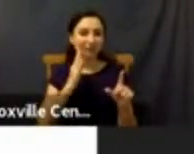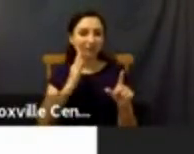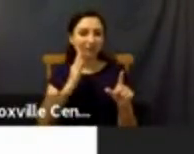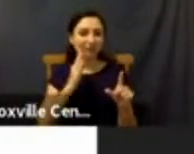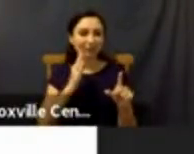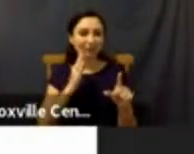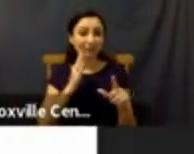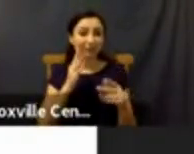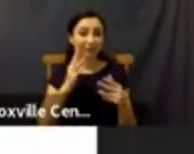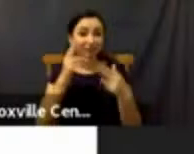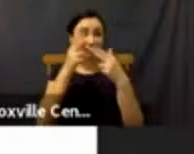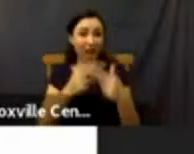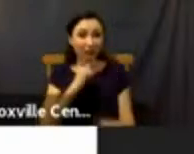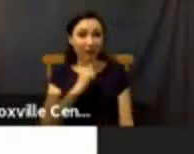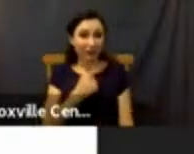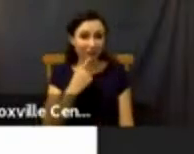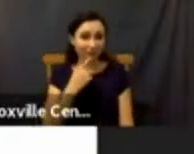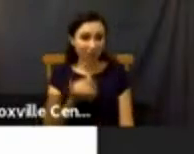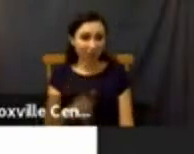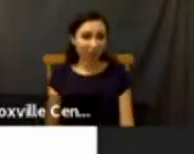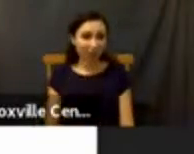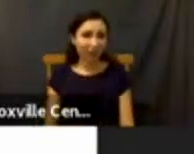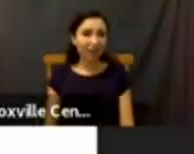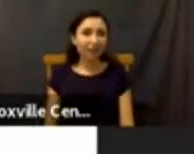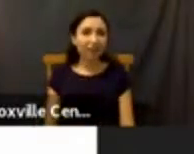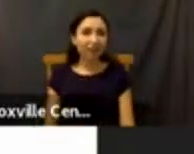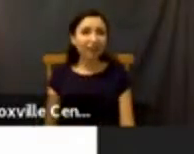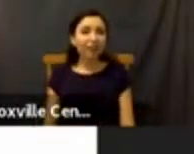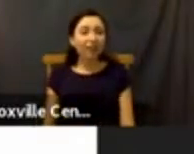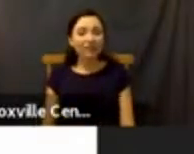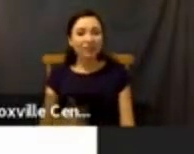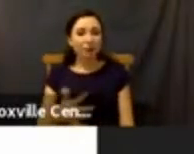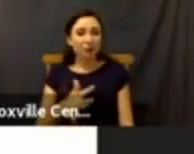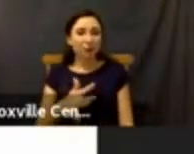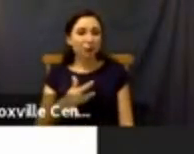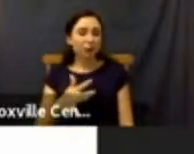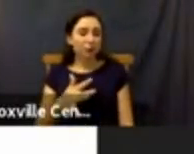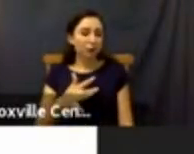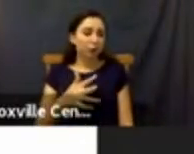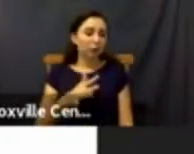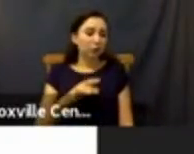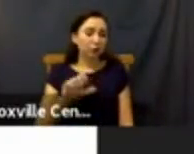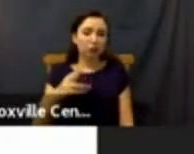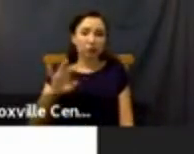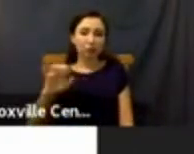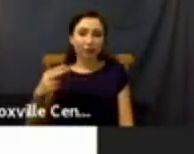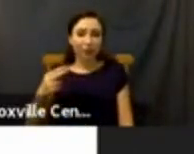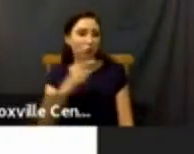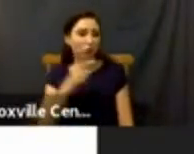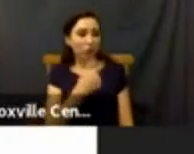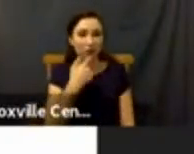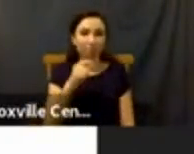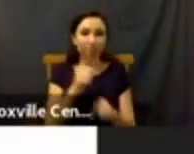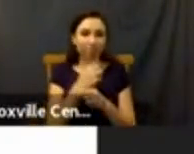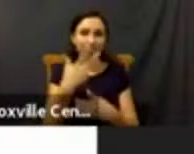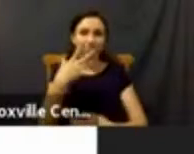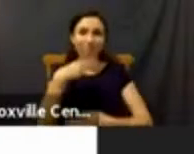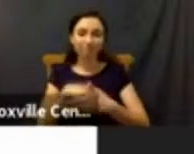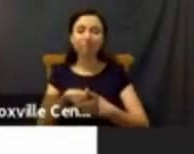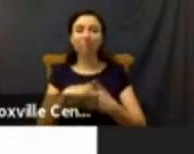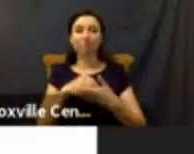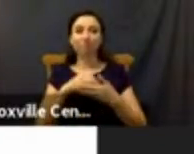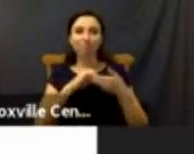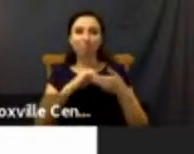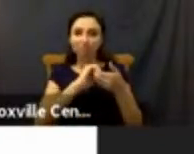but. So guys, what I'll say is, I mean, you've got a tremendously engaged and very collaborative group